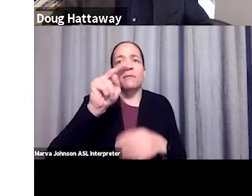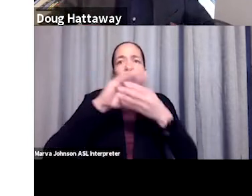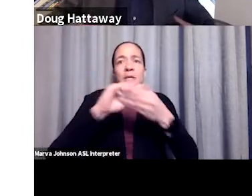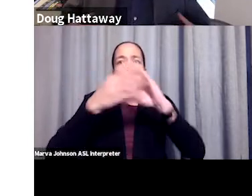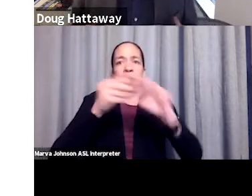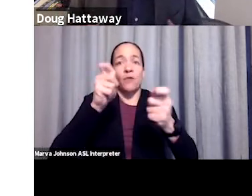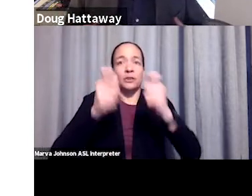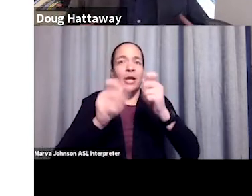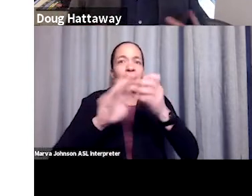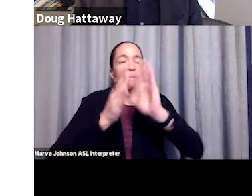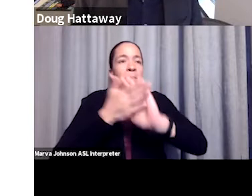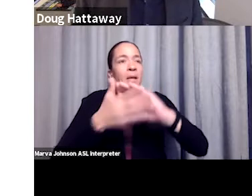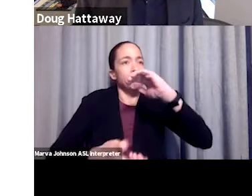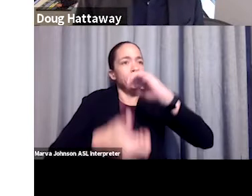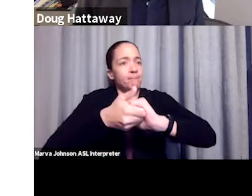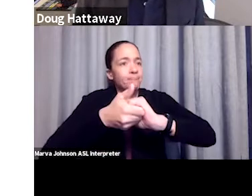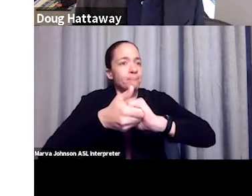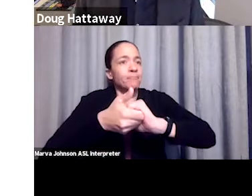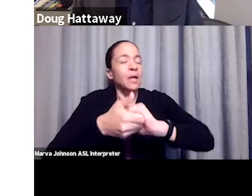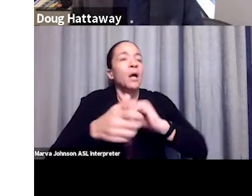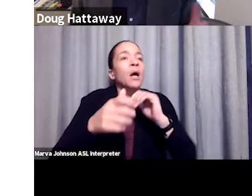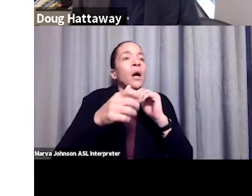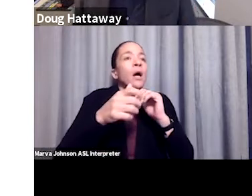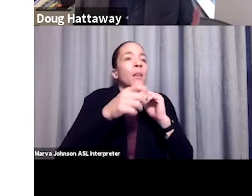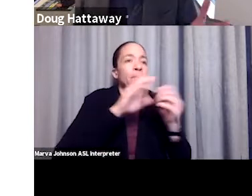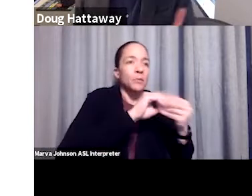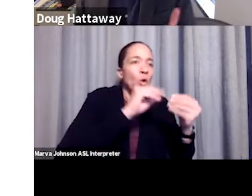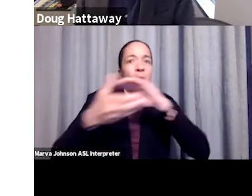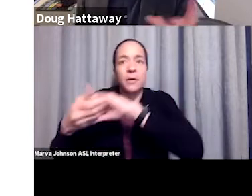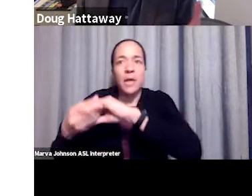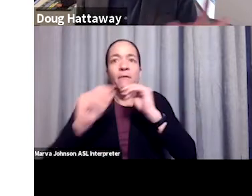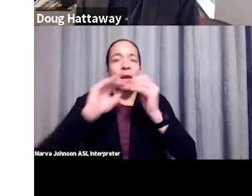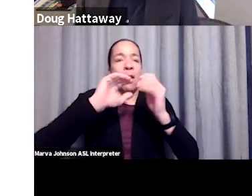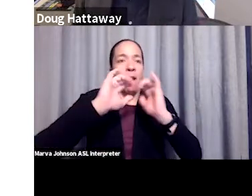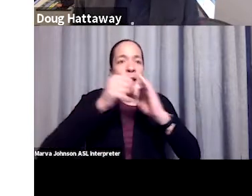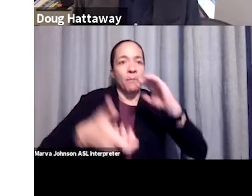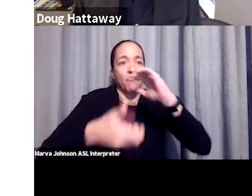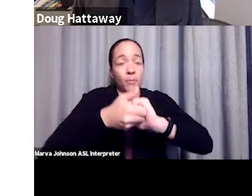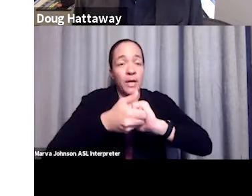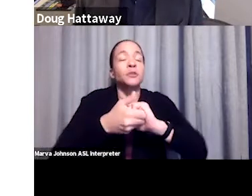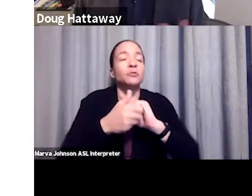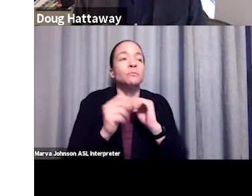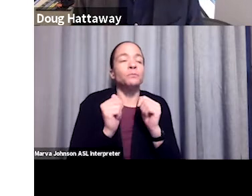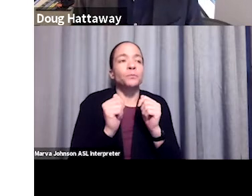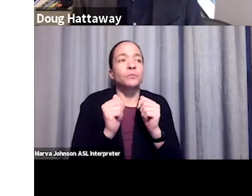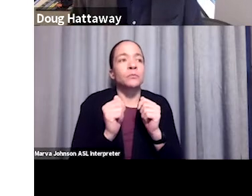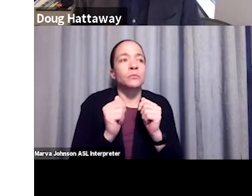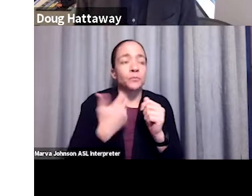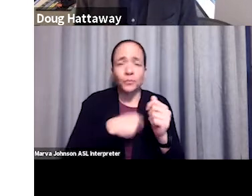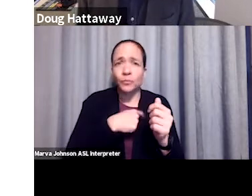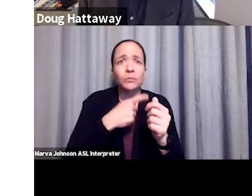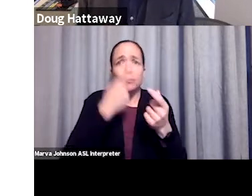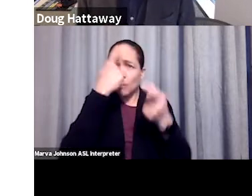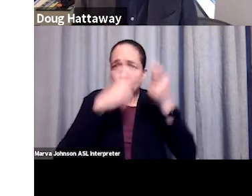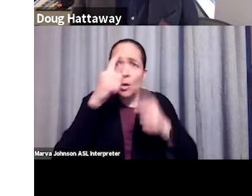bridge building, and he calls it bridging narratives. And we shared this quote. He was somebody we collaborated with in doing